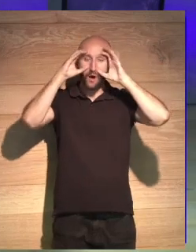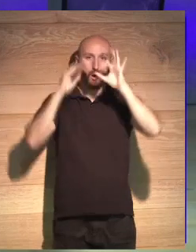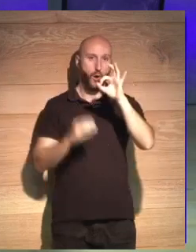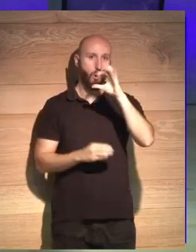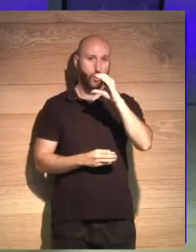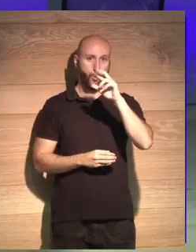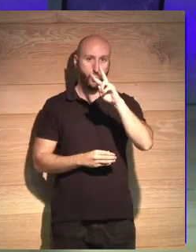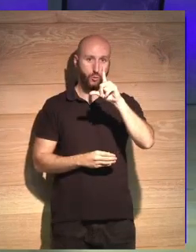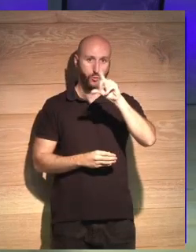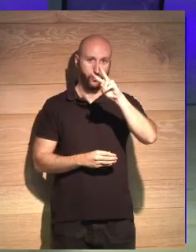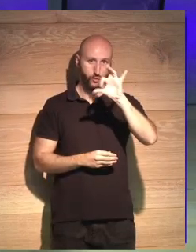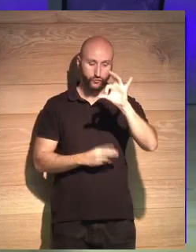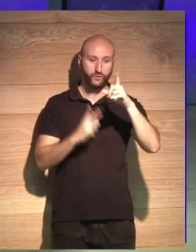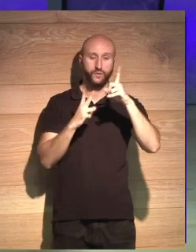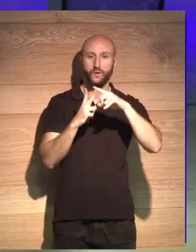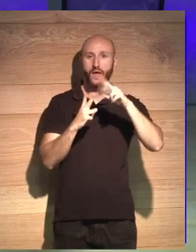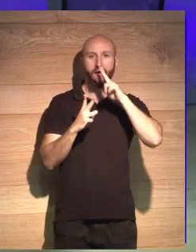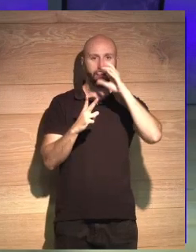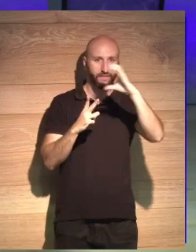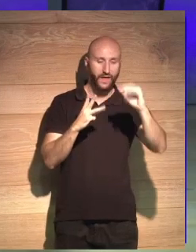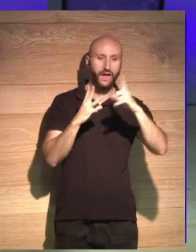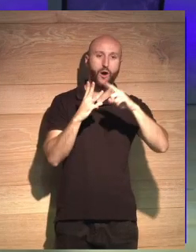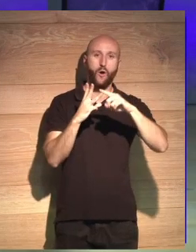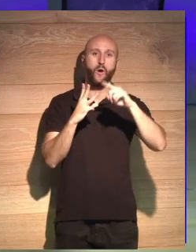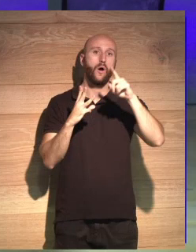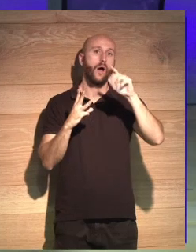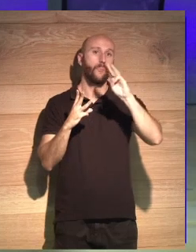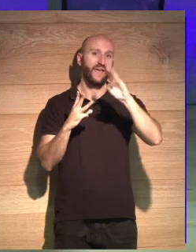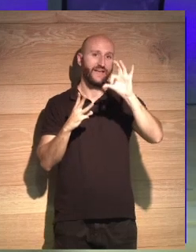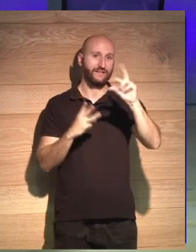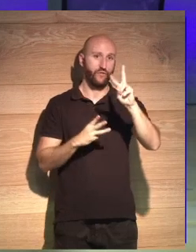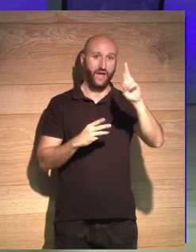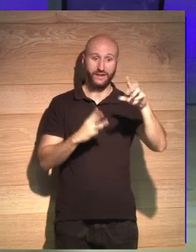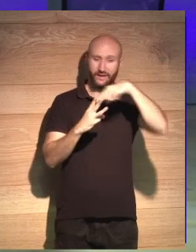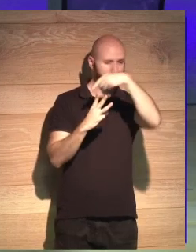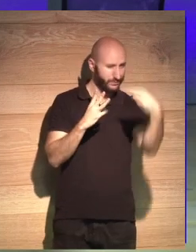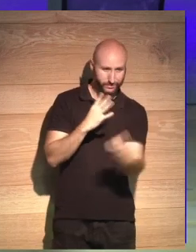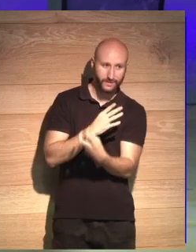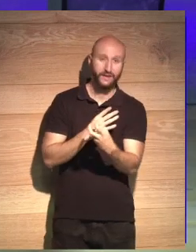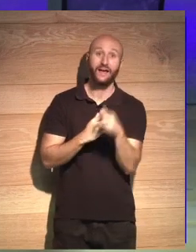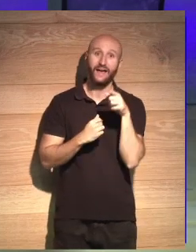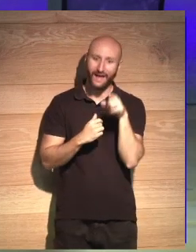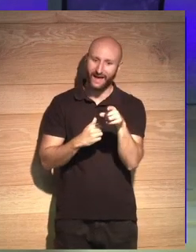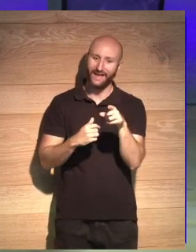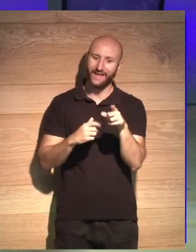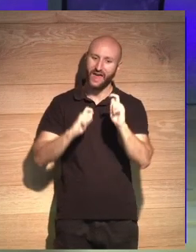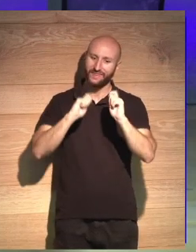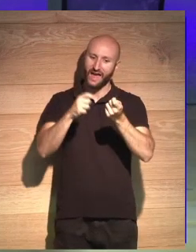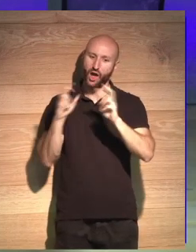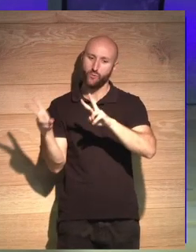some virtual reality devices, virtual rigs,